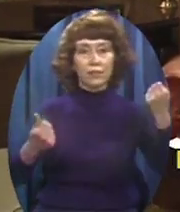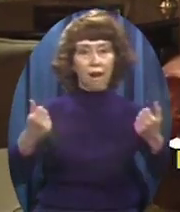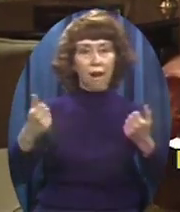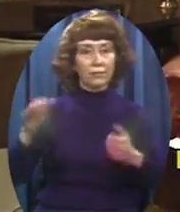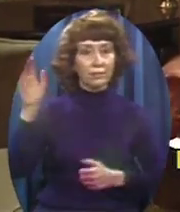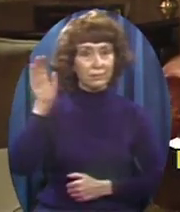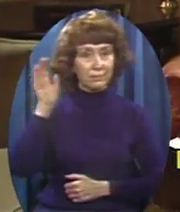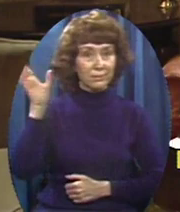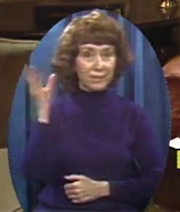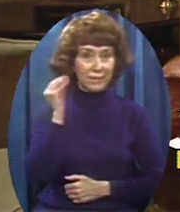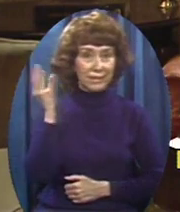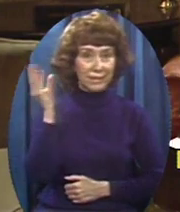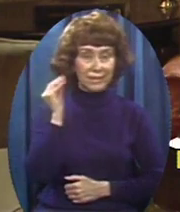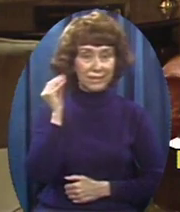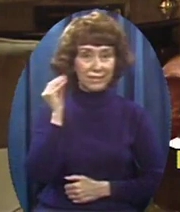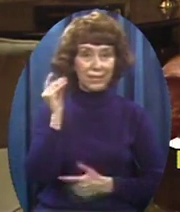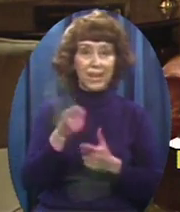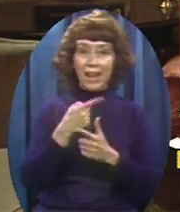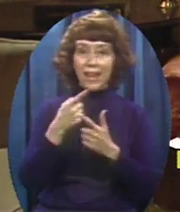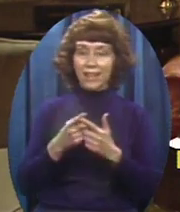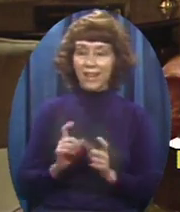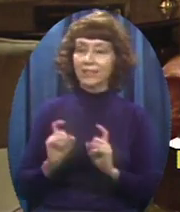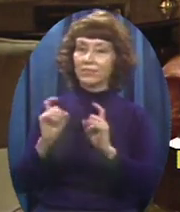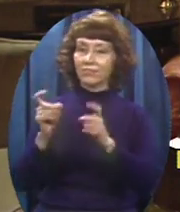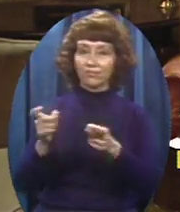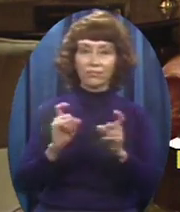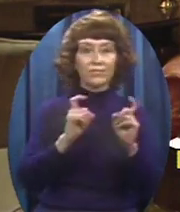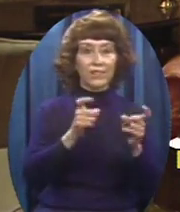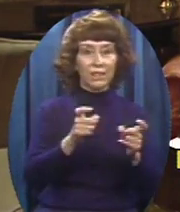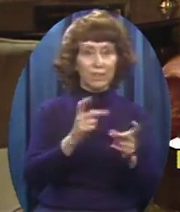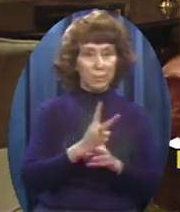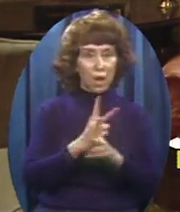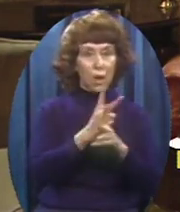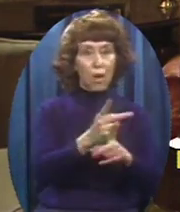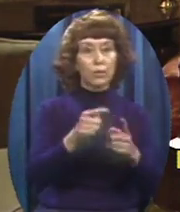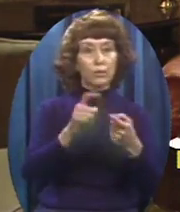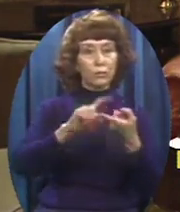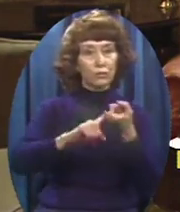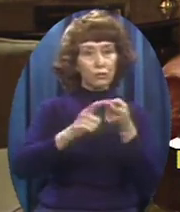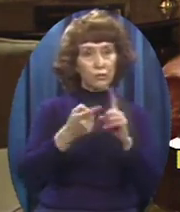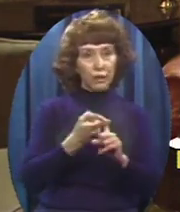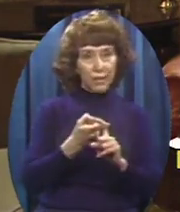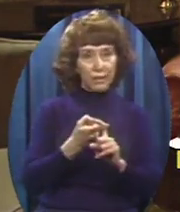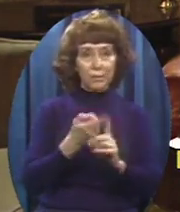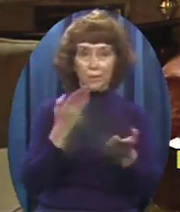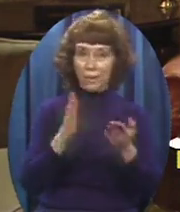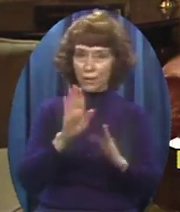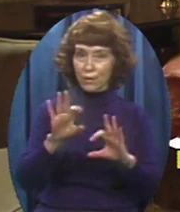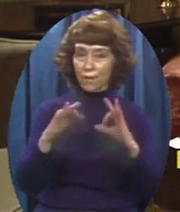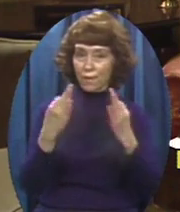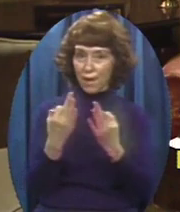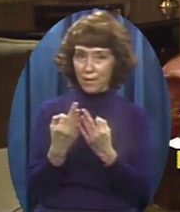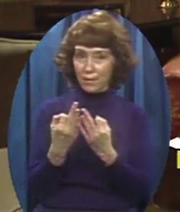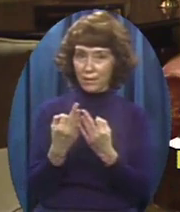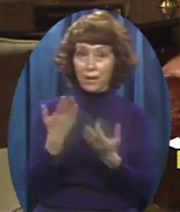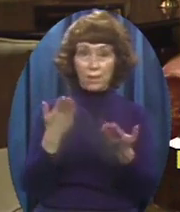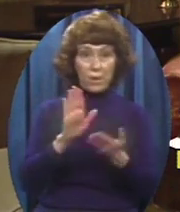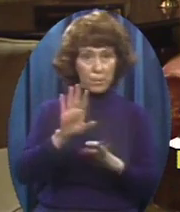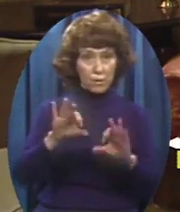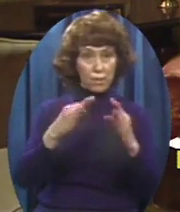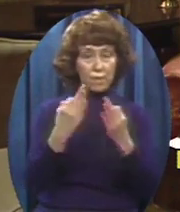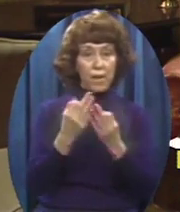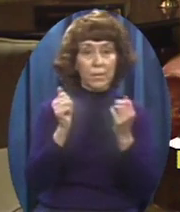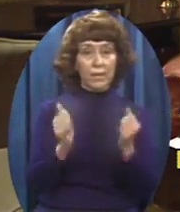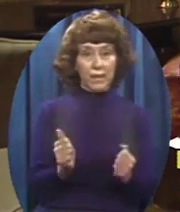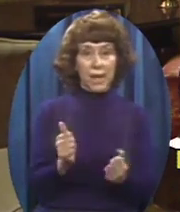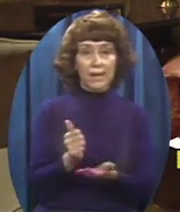these Proverbs on to your friends, to people you know who are in need, family members. My guess is that this packet will pass all over your